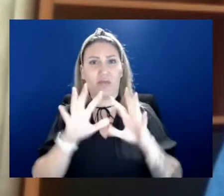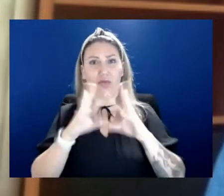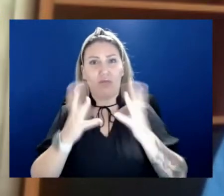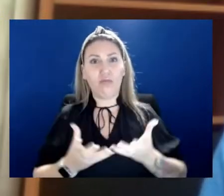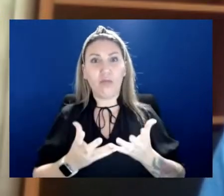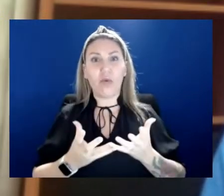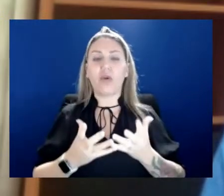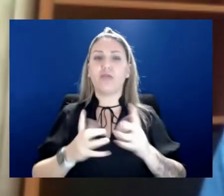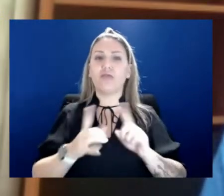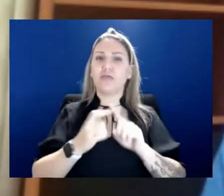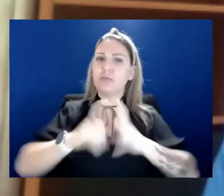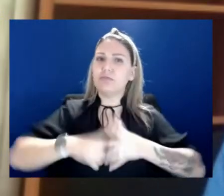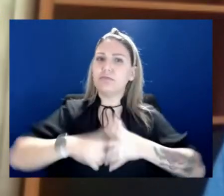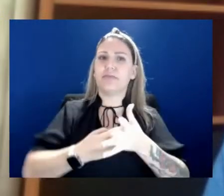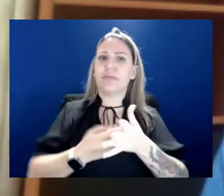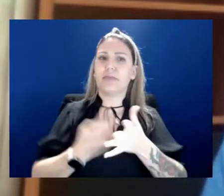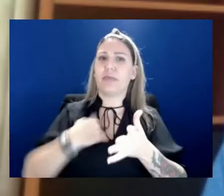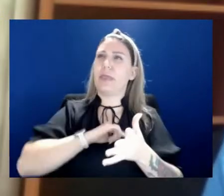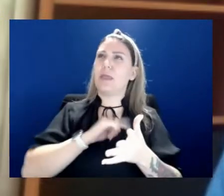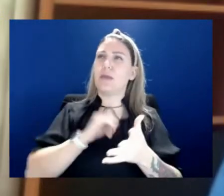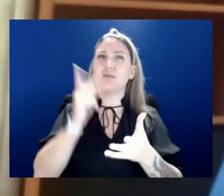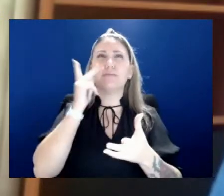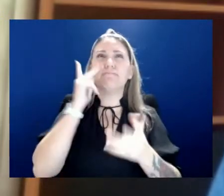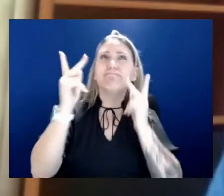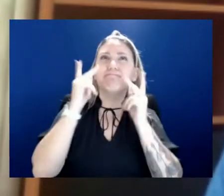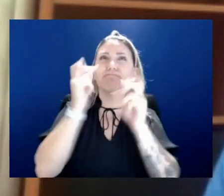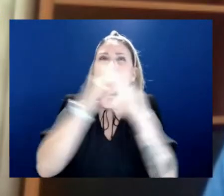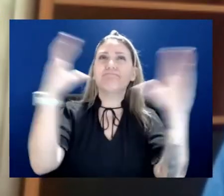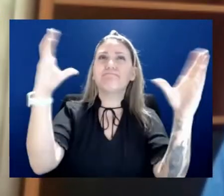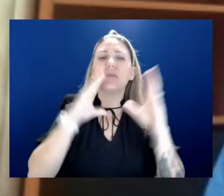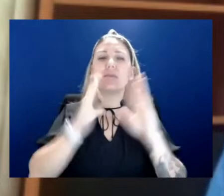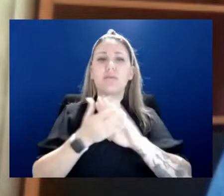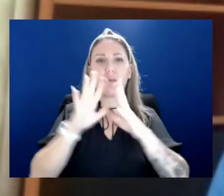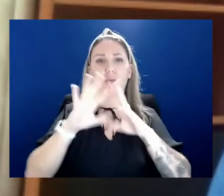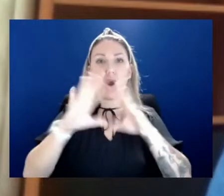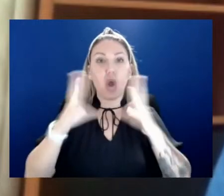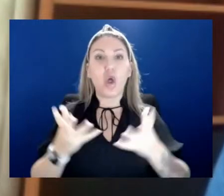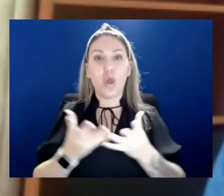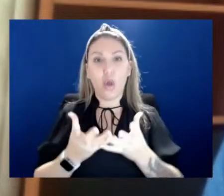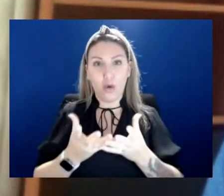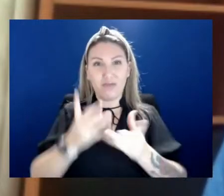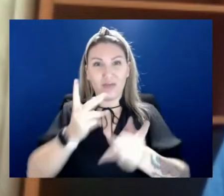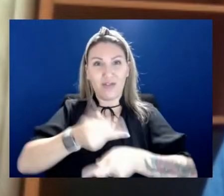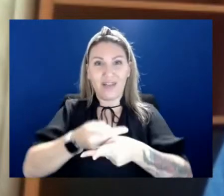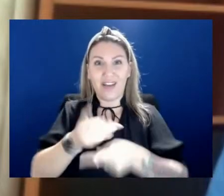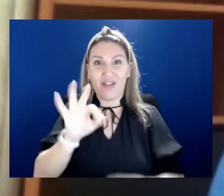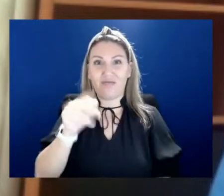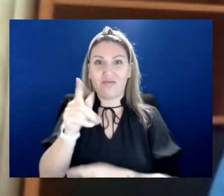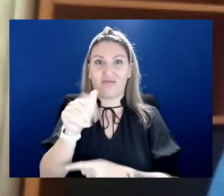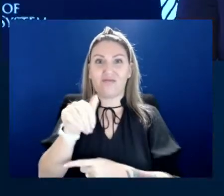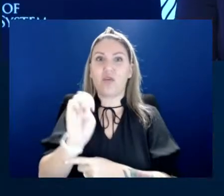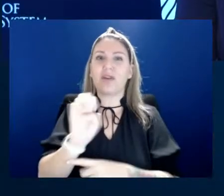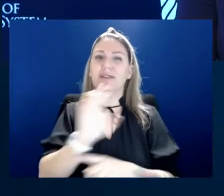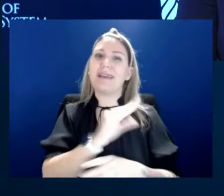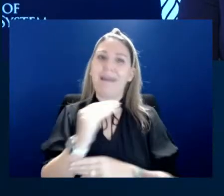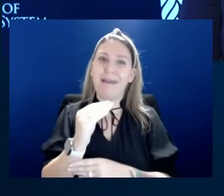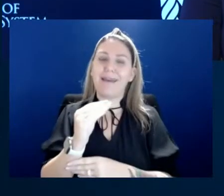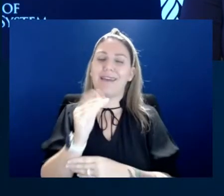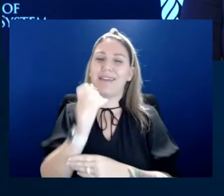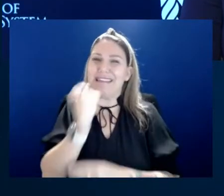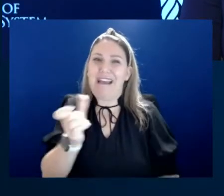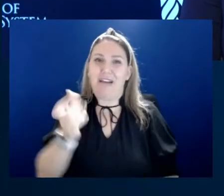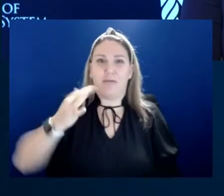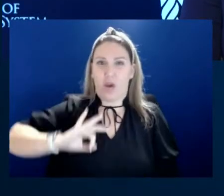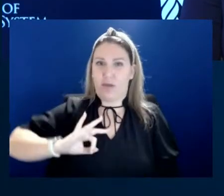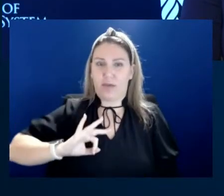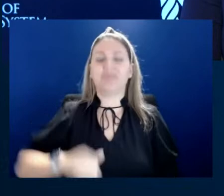we envisioned transitioning to Global Care Force and set that up at the same time as a not-for-profit. I suppose in